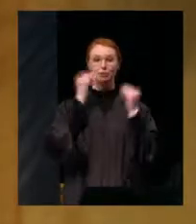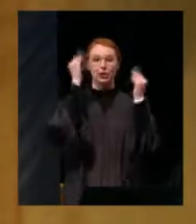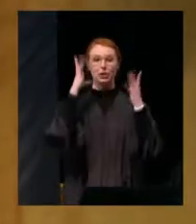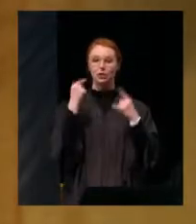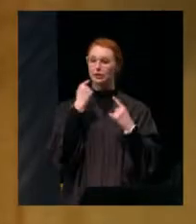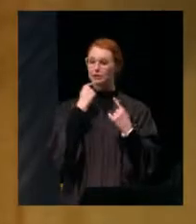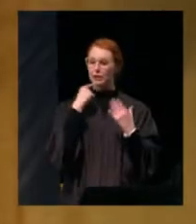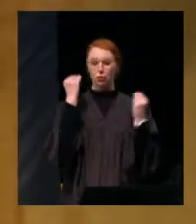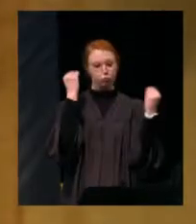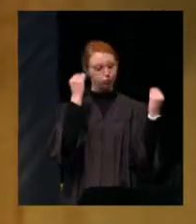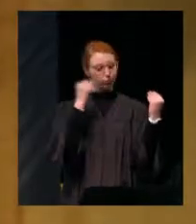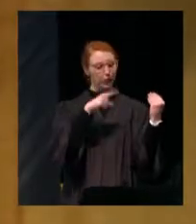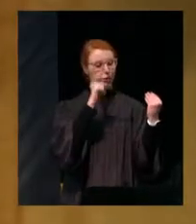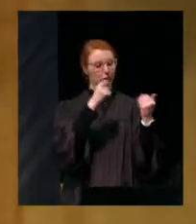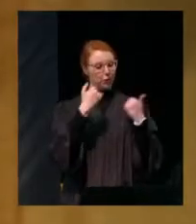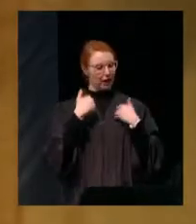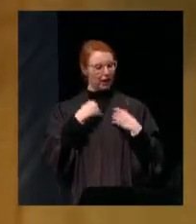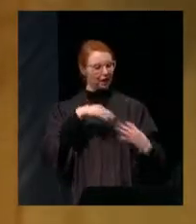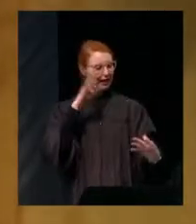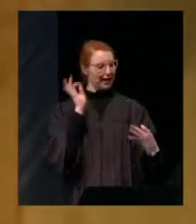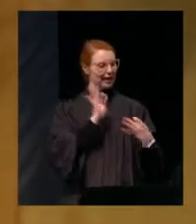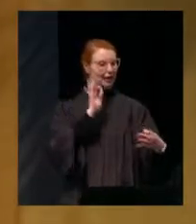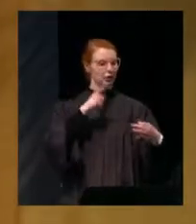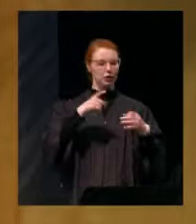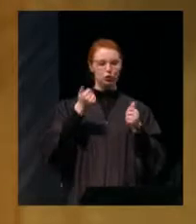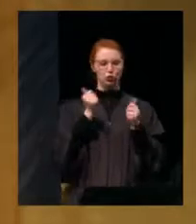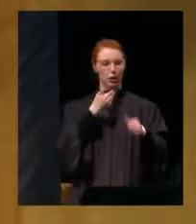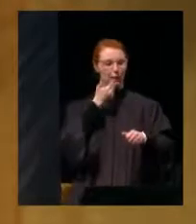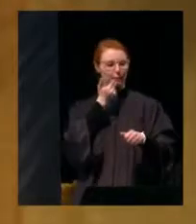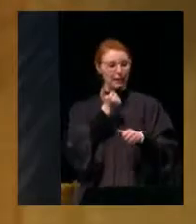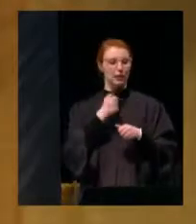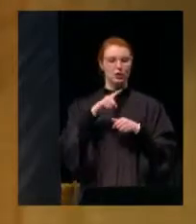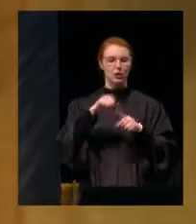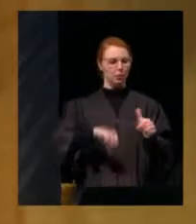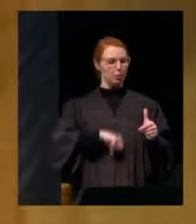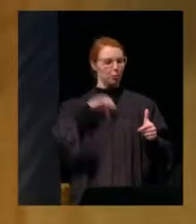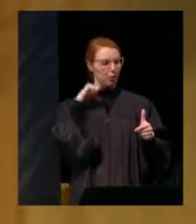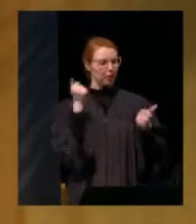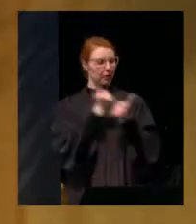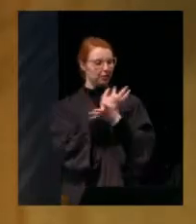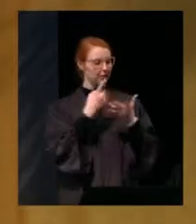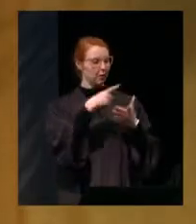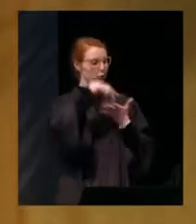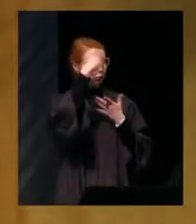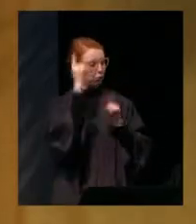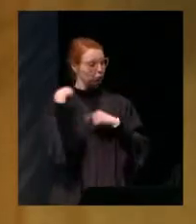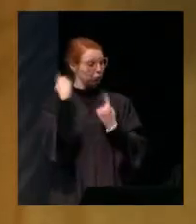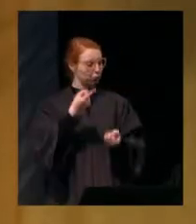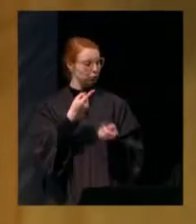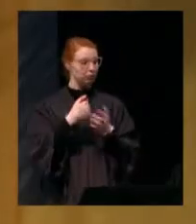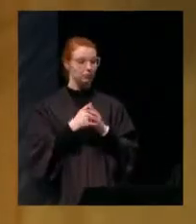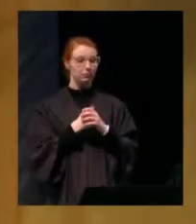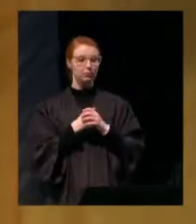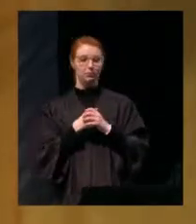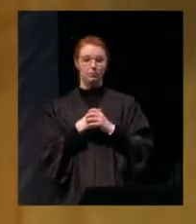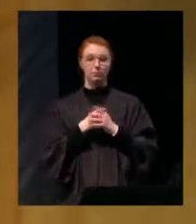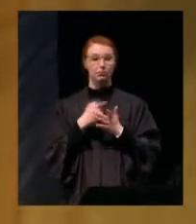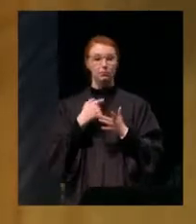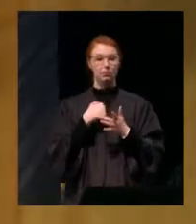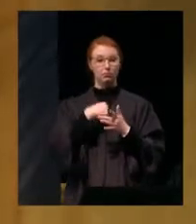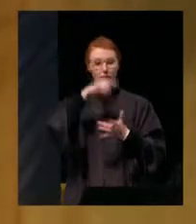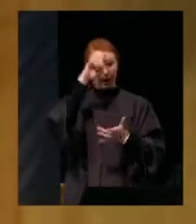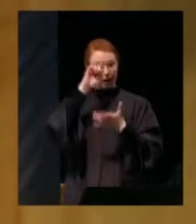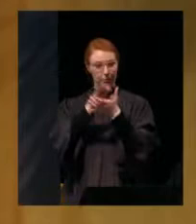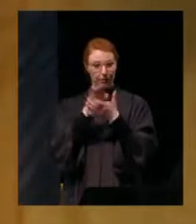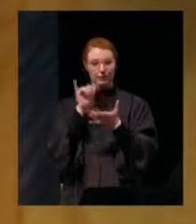to strive for excellence, to do our best, and to be proud of what we have accomplished. I wholeheartedly believe in